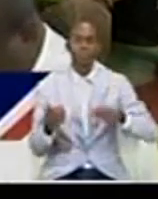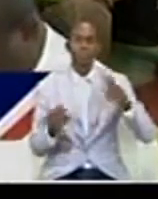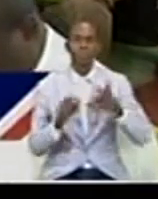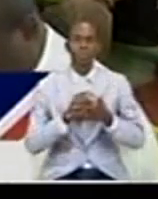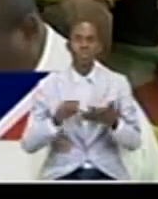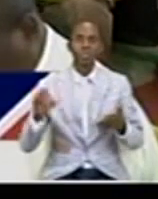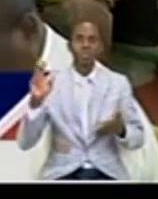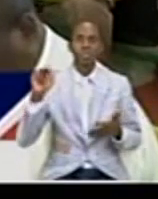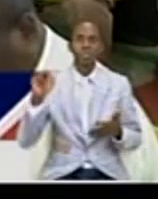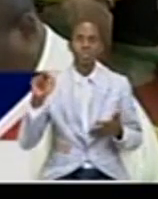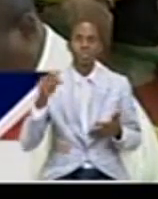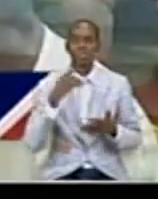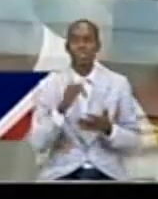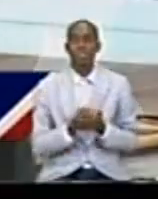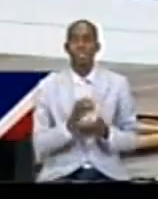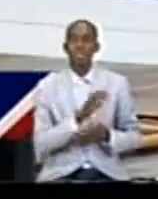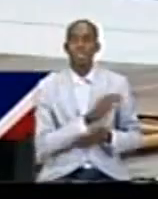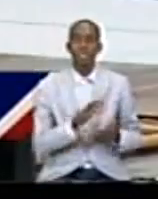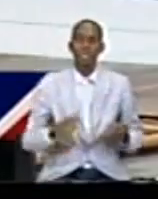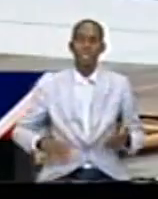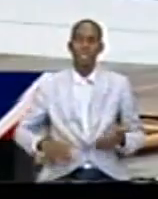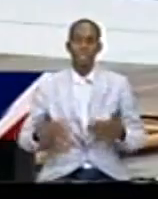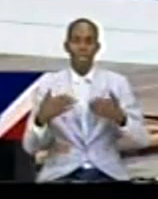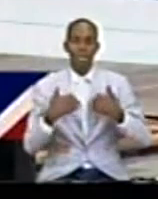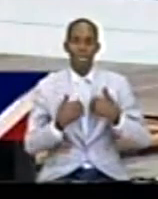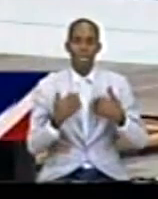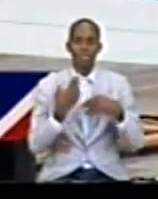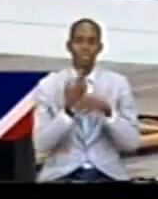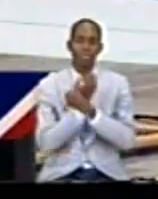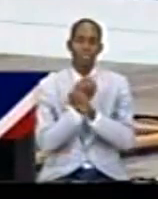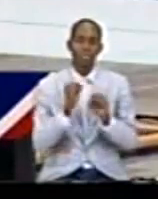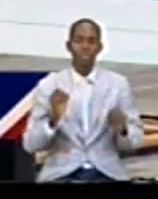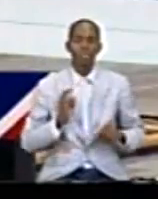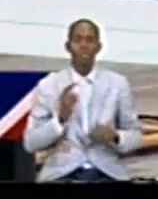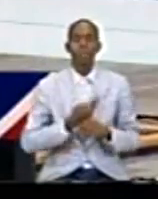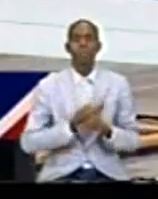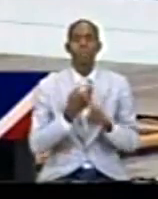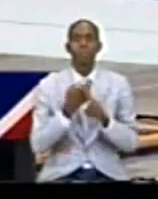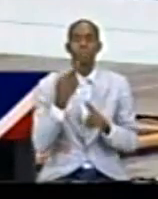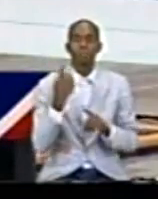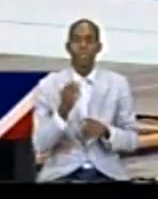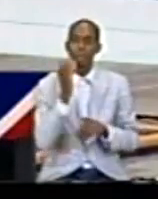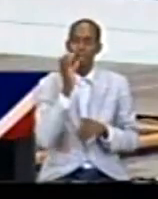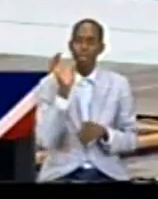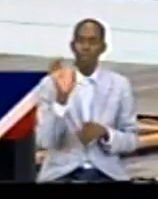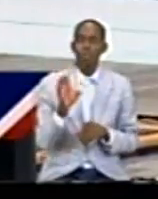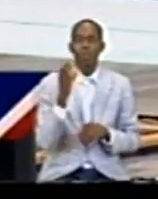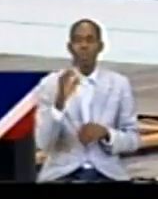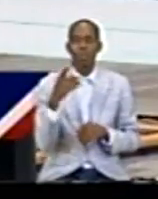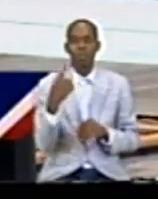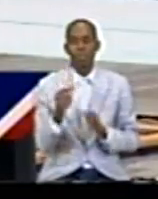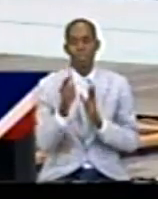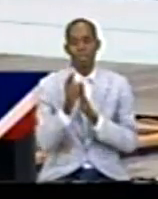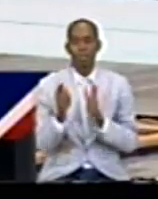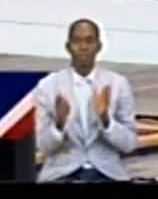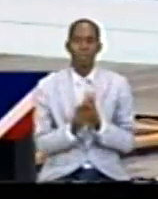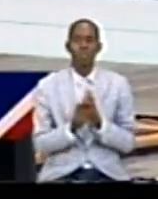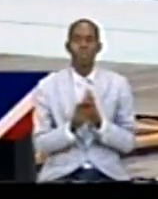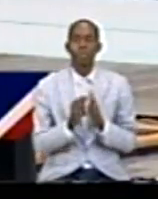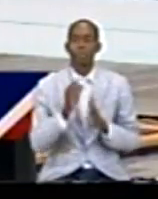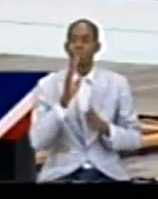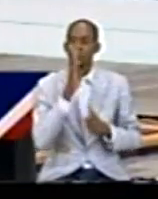13. Christ has redeemed us from the curse of the law,